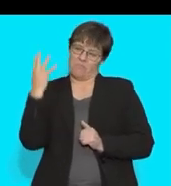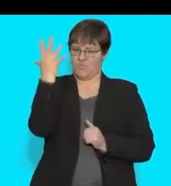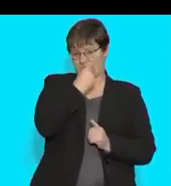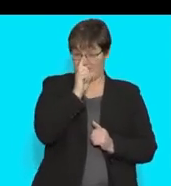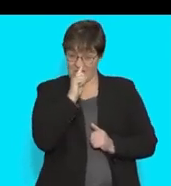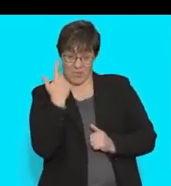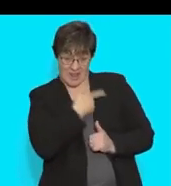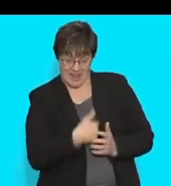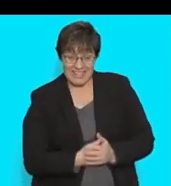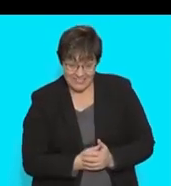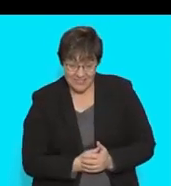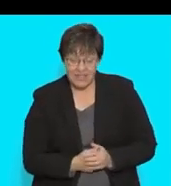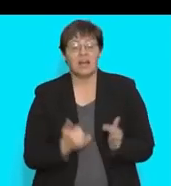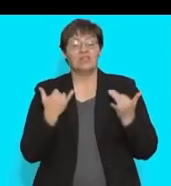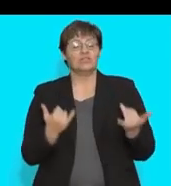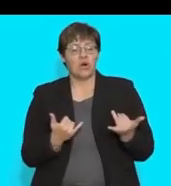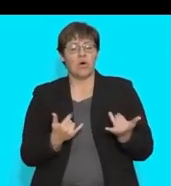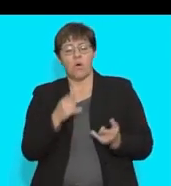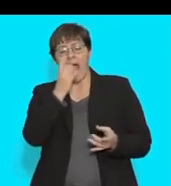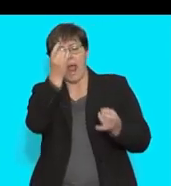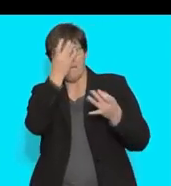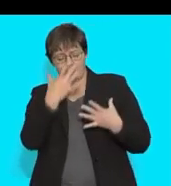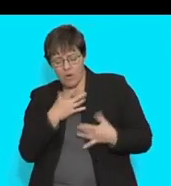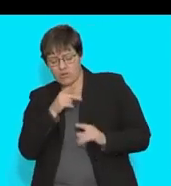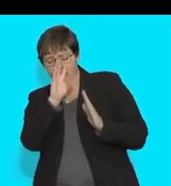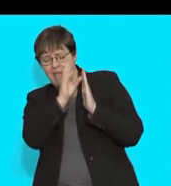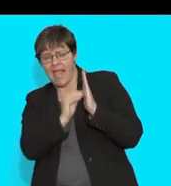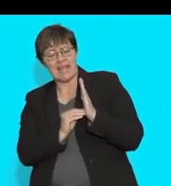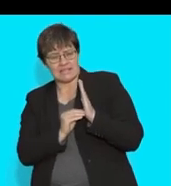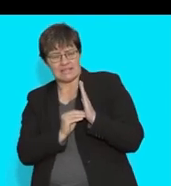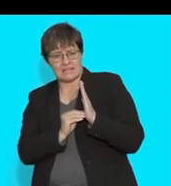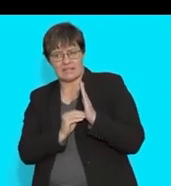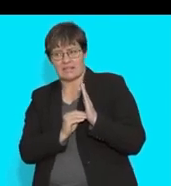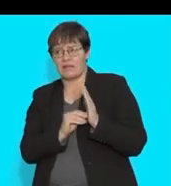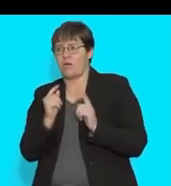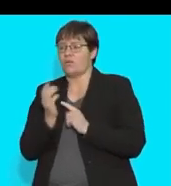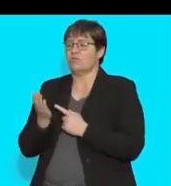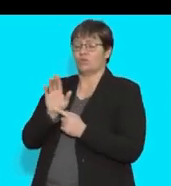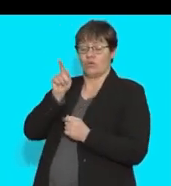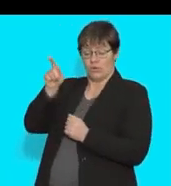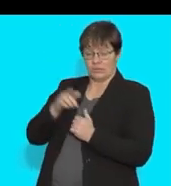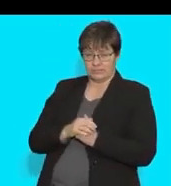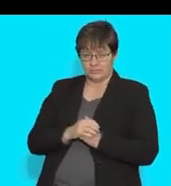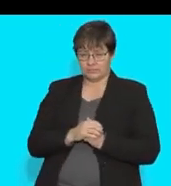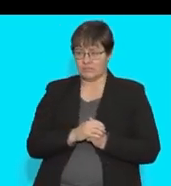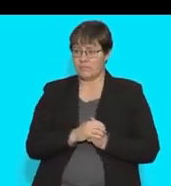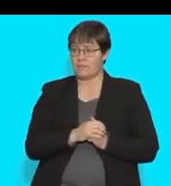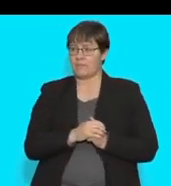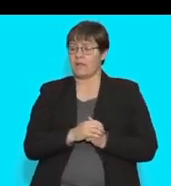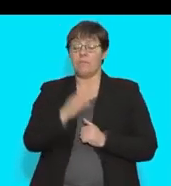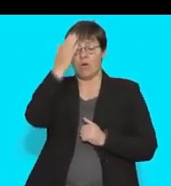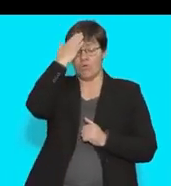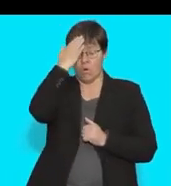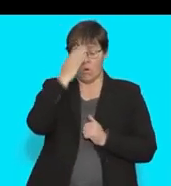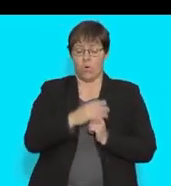beautiful. Now, what implicit information can I add? I actually want to add it on this diagram of mine. I know